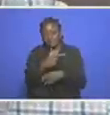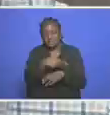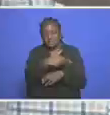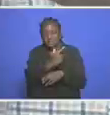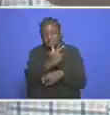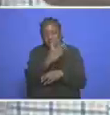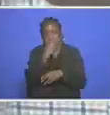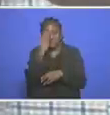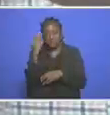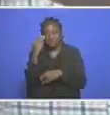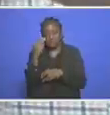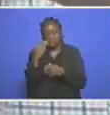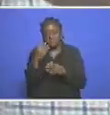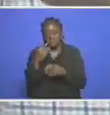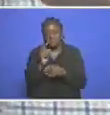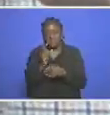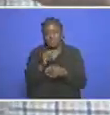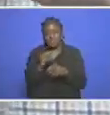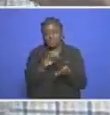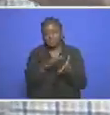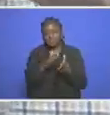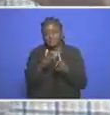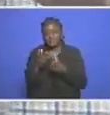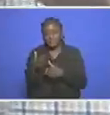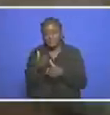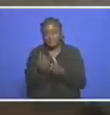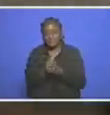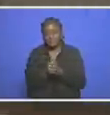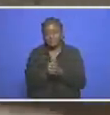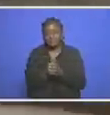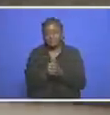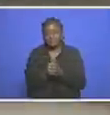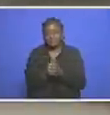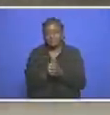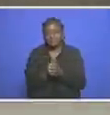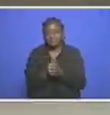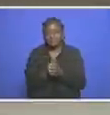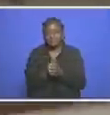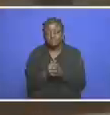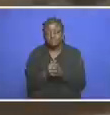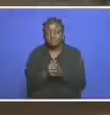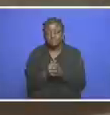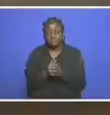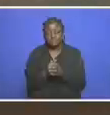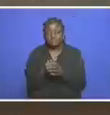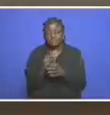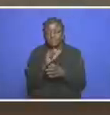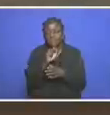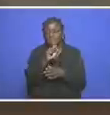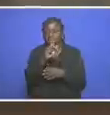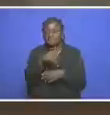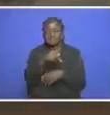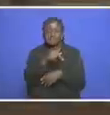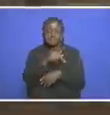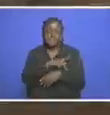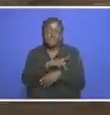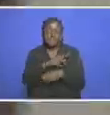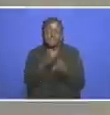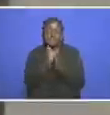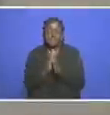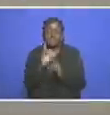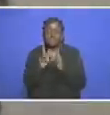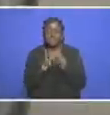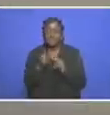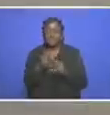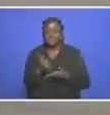shot him where he succumbed to his injuries. ASP Peters making this plea to the public to assist in